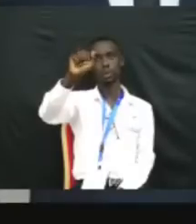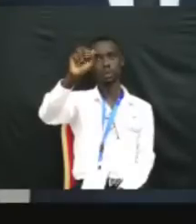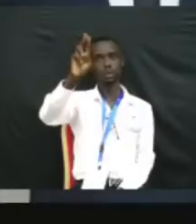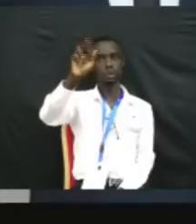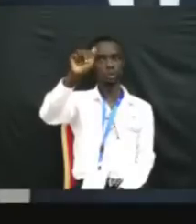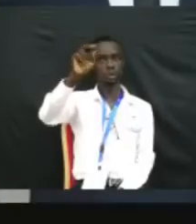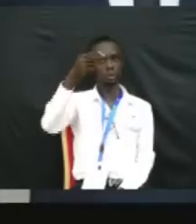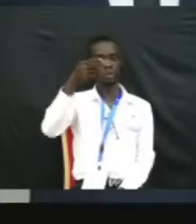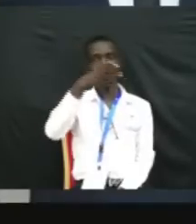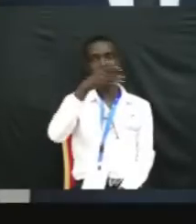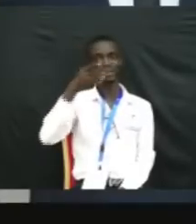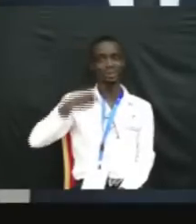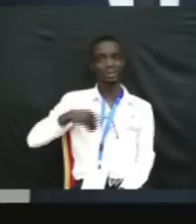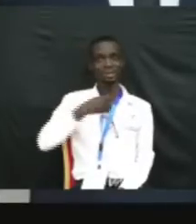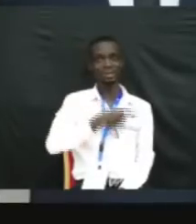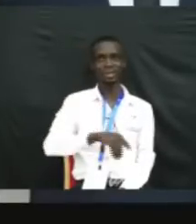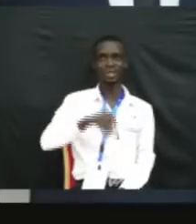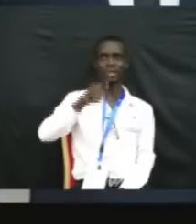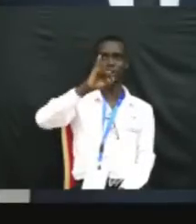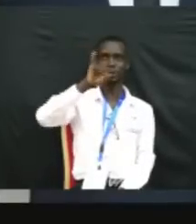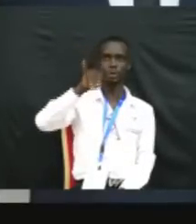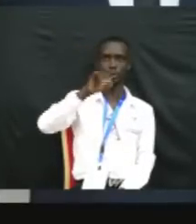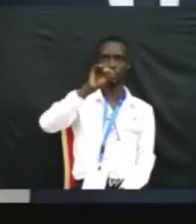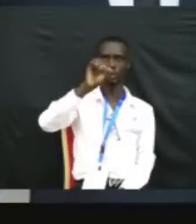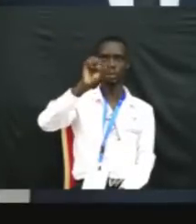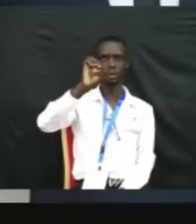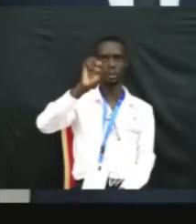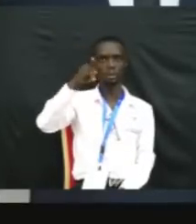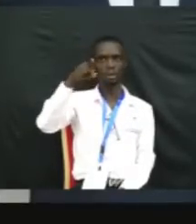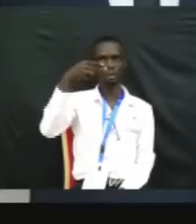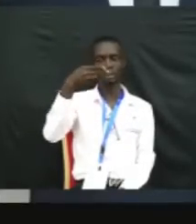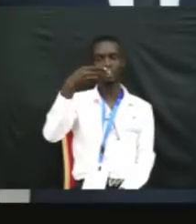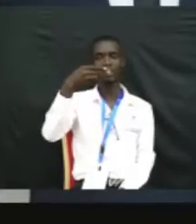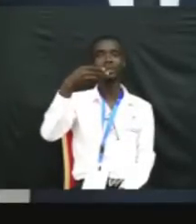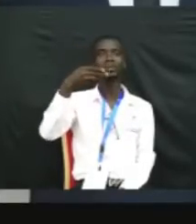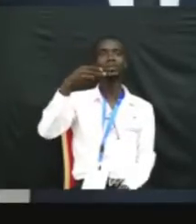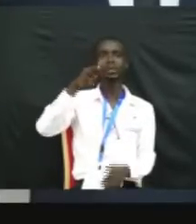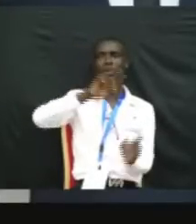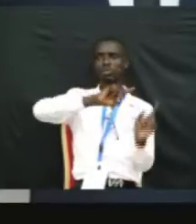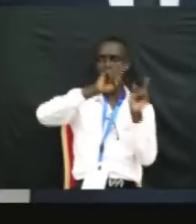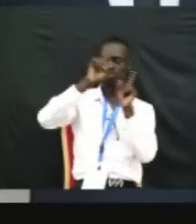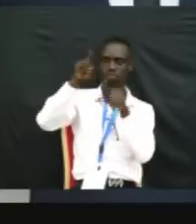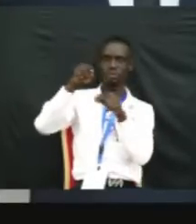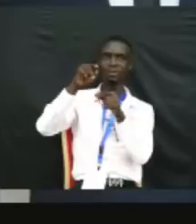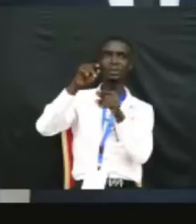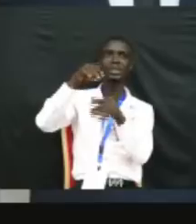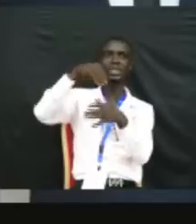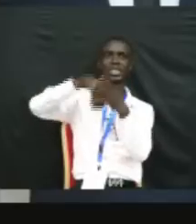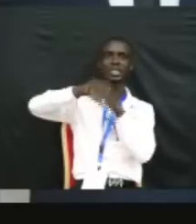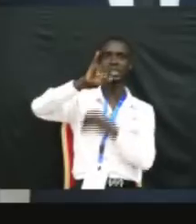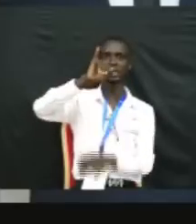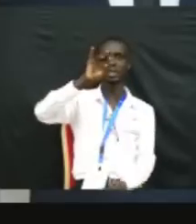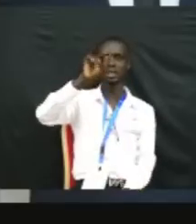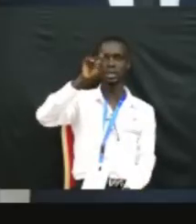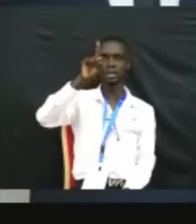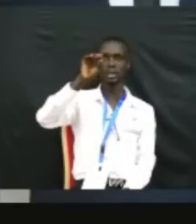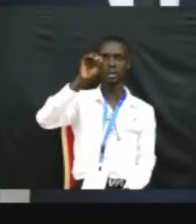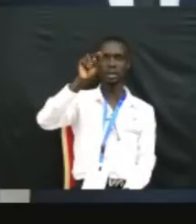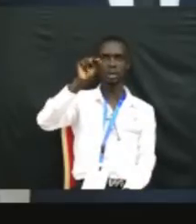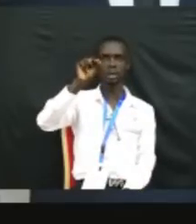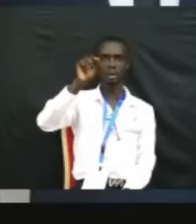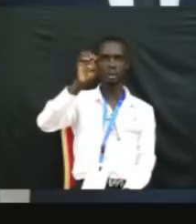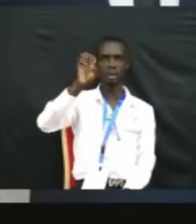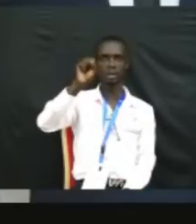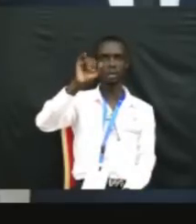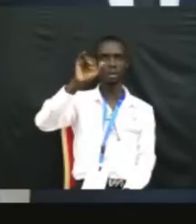Joseph Bar, who were sent from Ghana to break grounds for missionary work in Indonesia, won